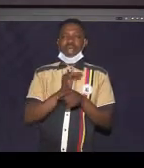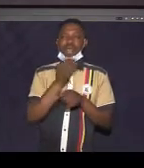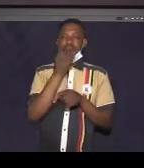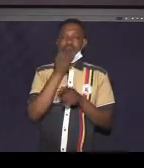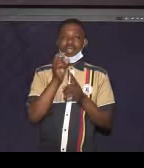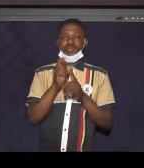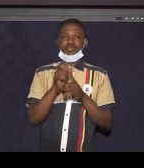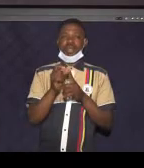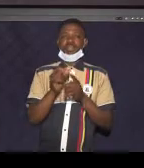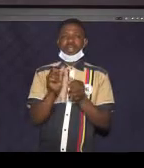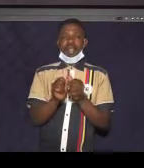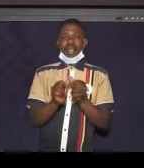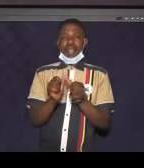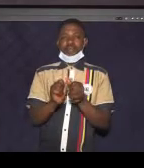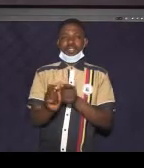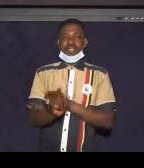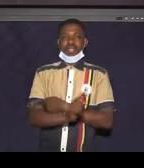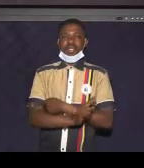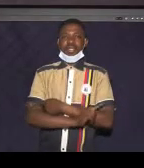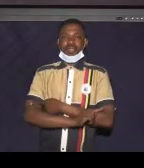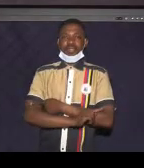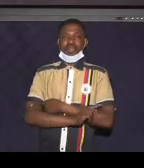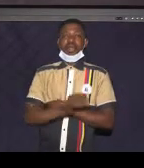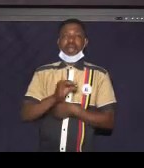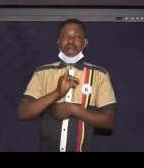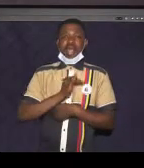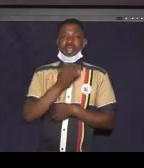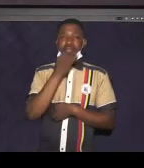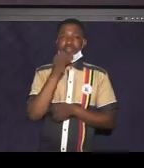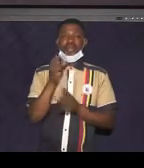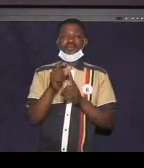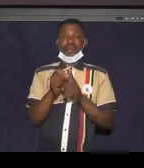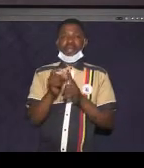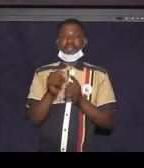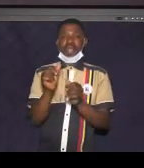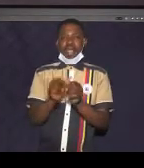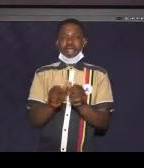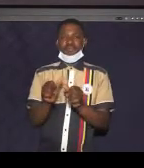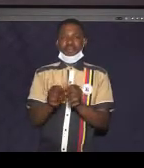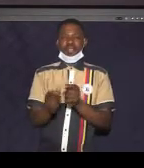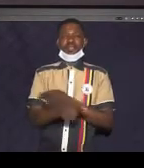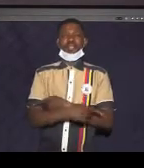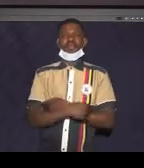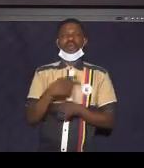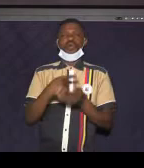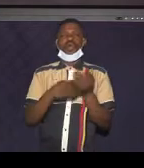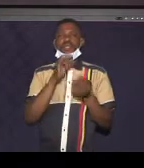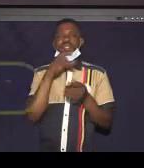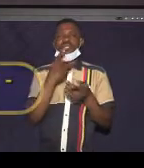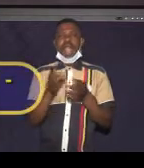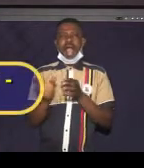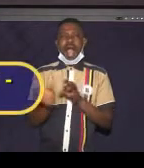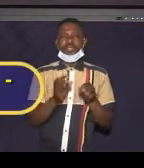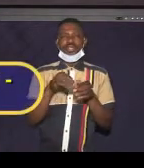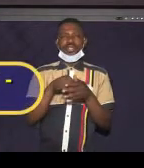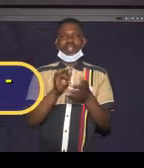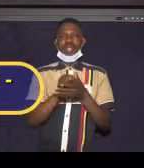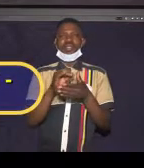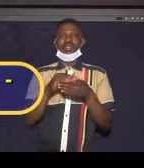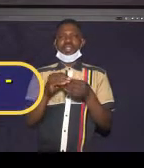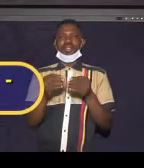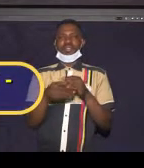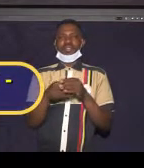I eat rice every day. I eat rice every day. What is the action in that sentence?